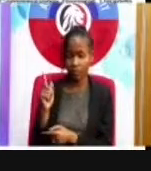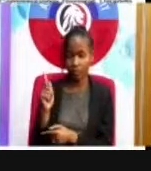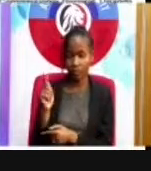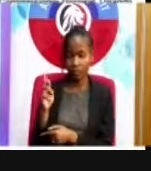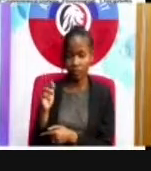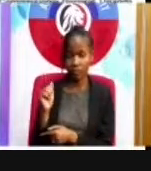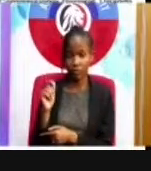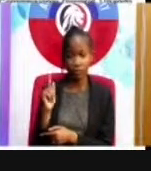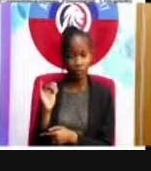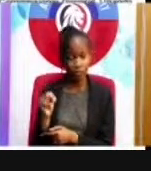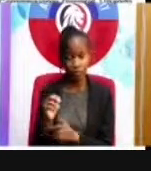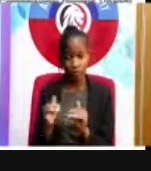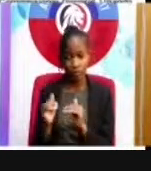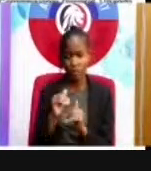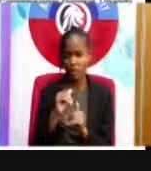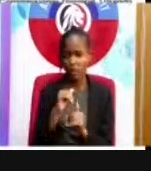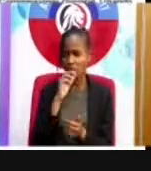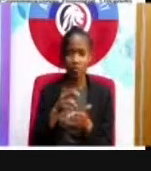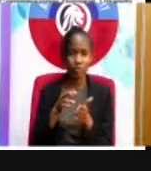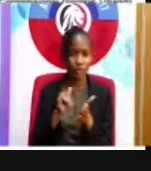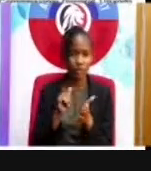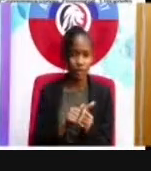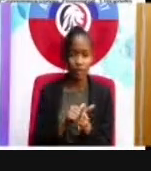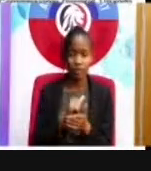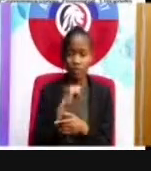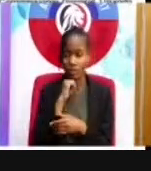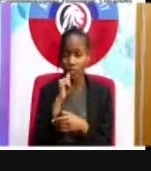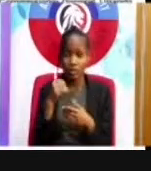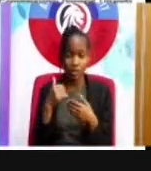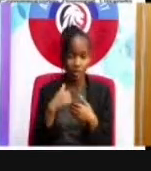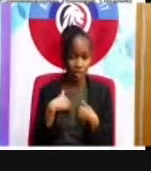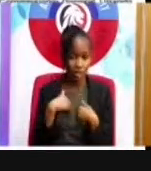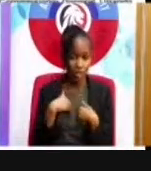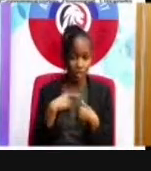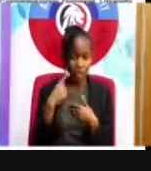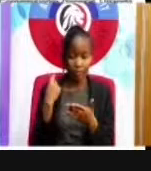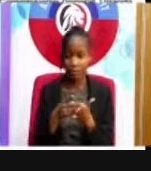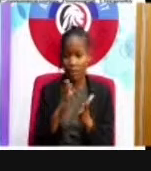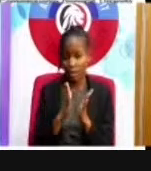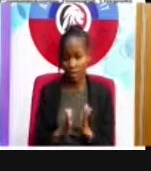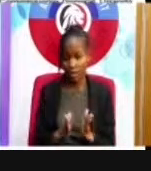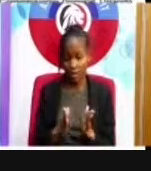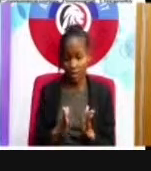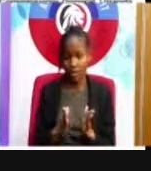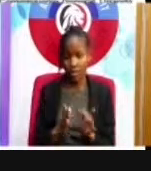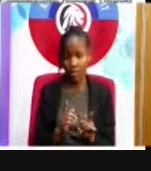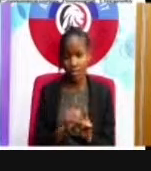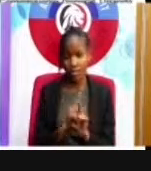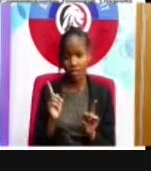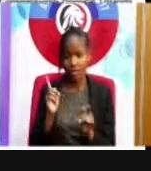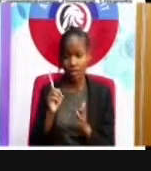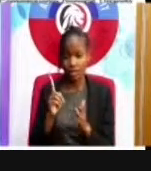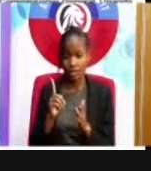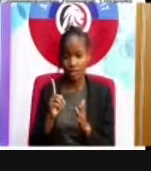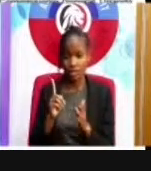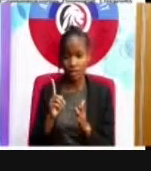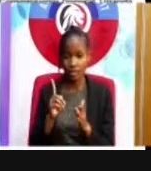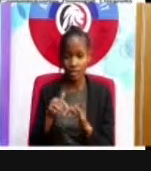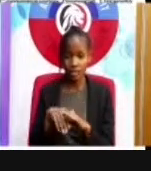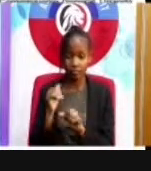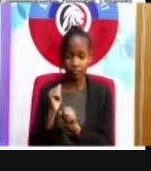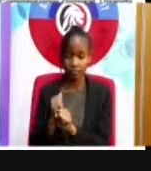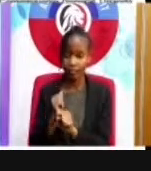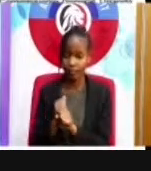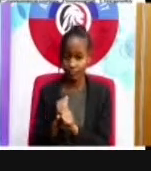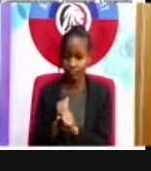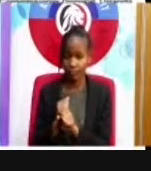not have a big tax gap. In fact, there's quite a lot of work that's being done around that piece